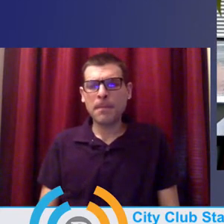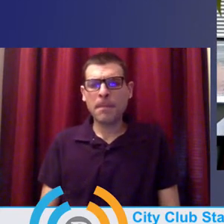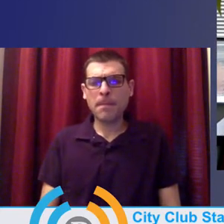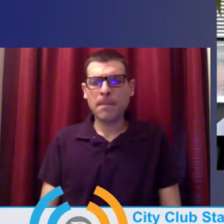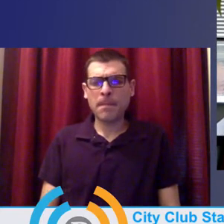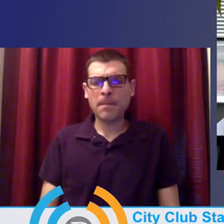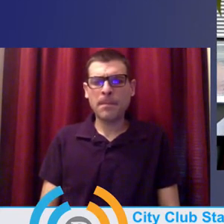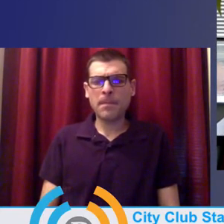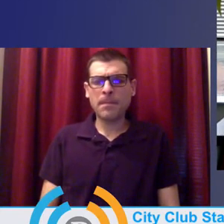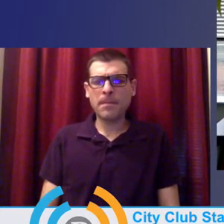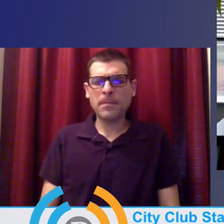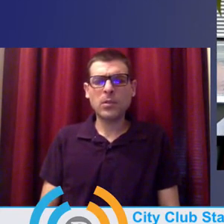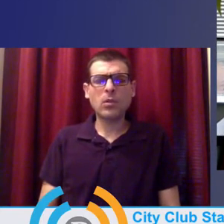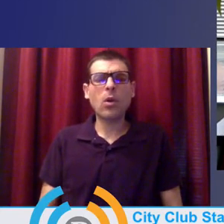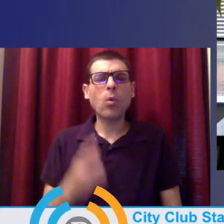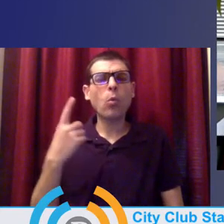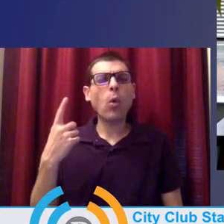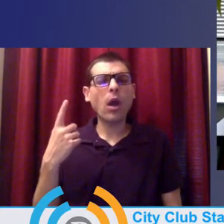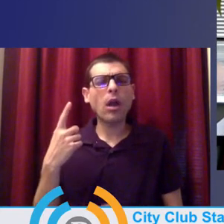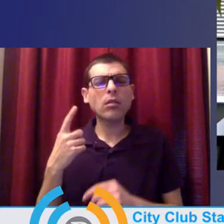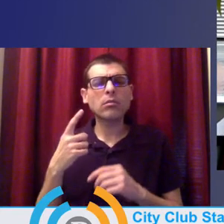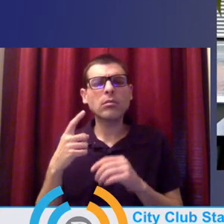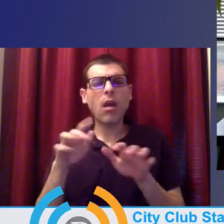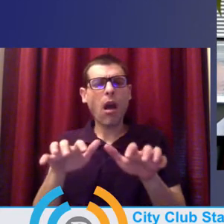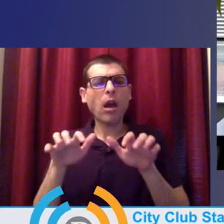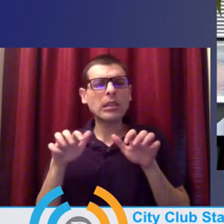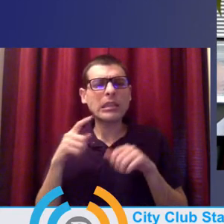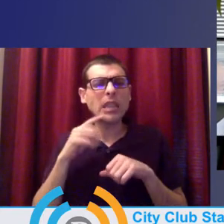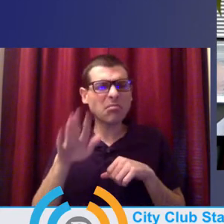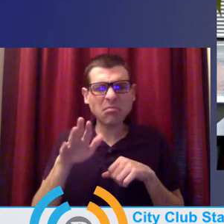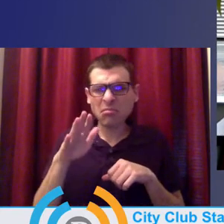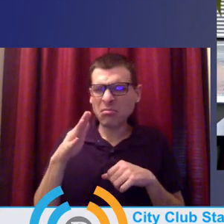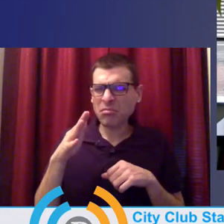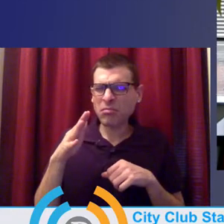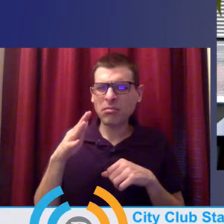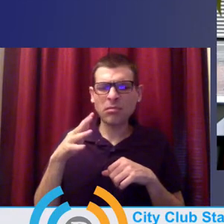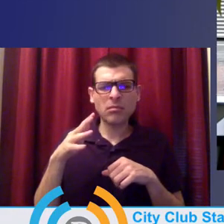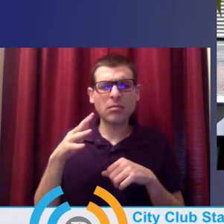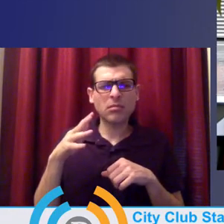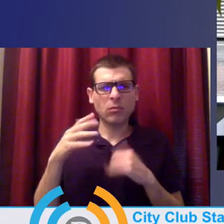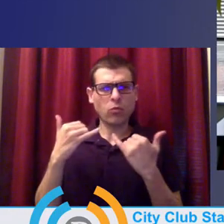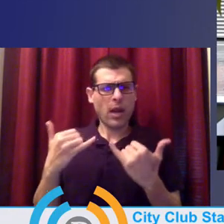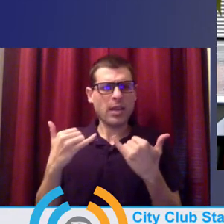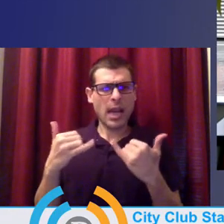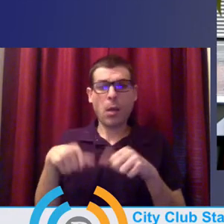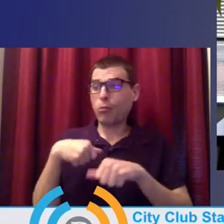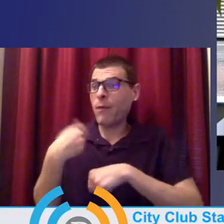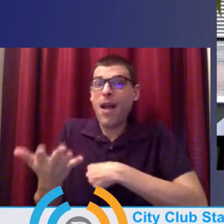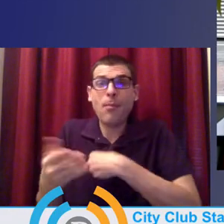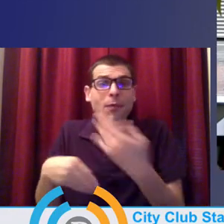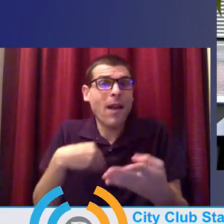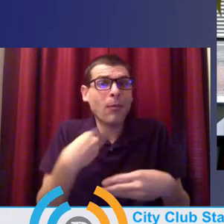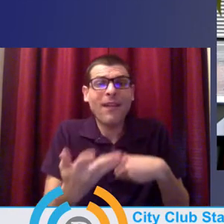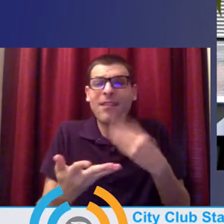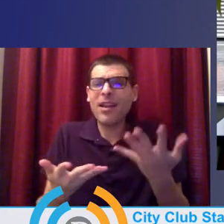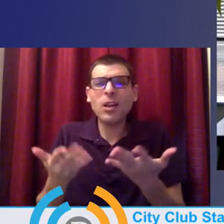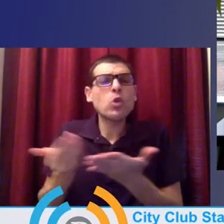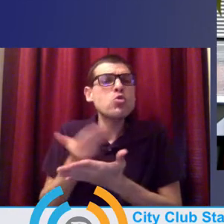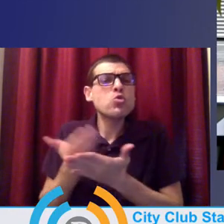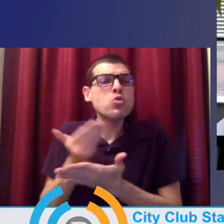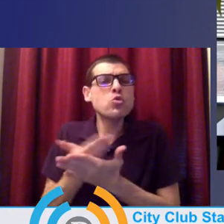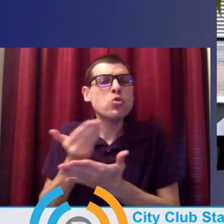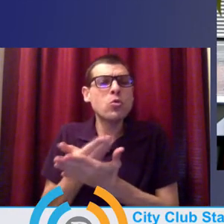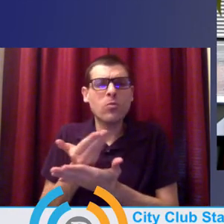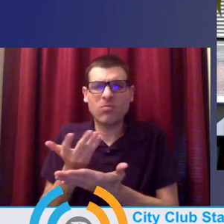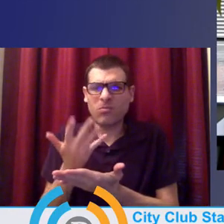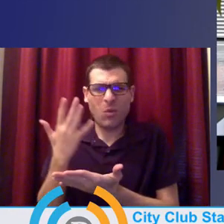why doesn't Multnomah County ask for a pause in offering the vaccine to more groups while the backlog from previous